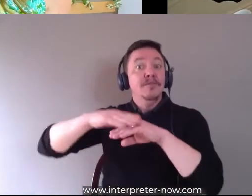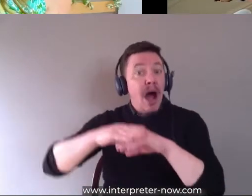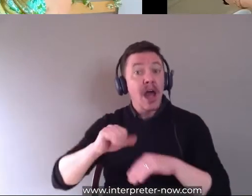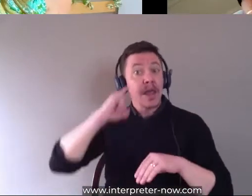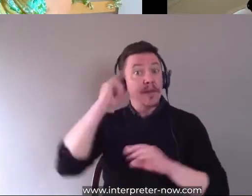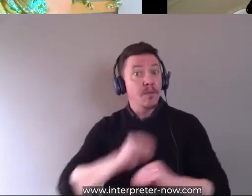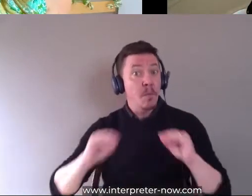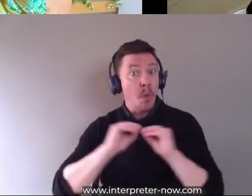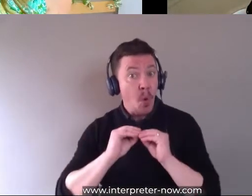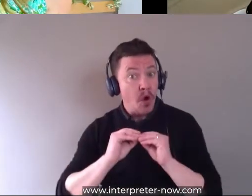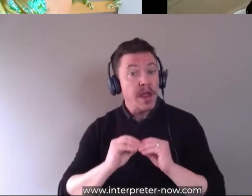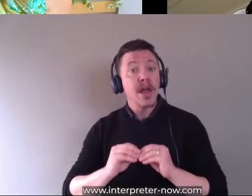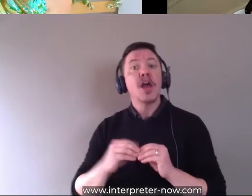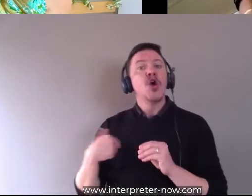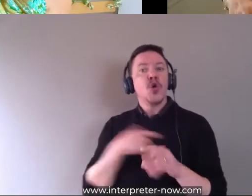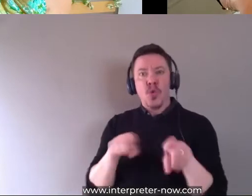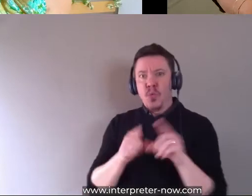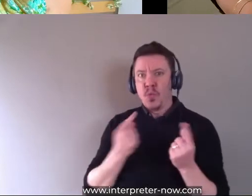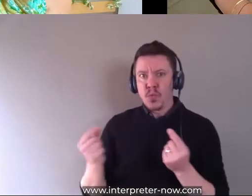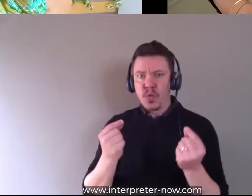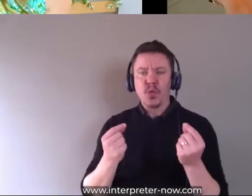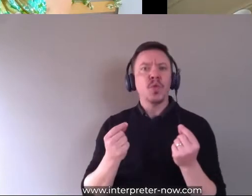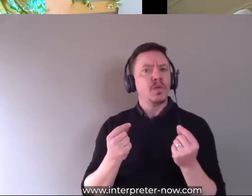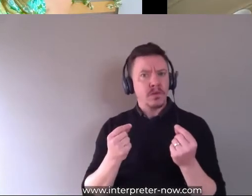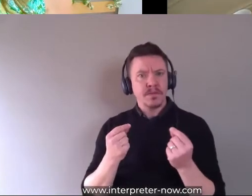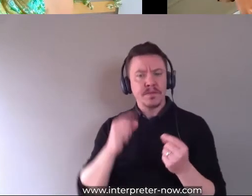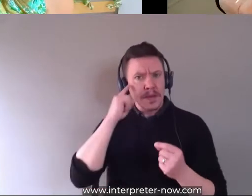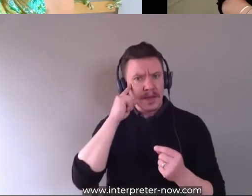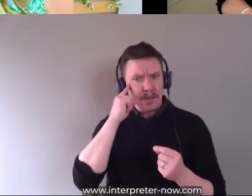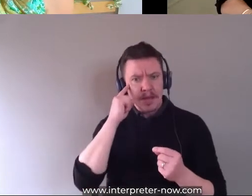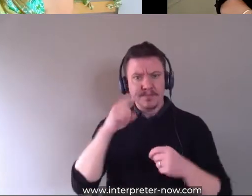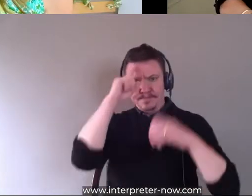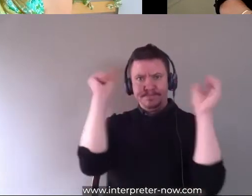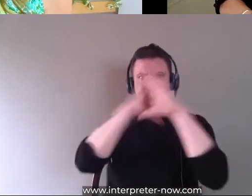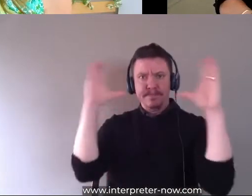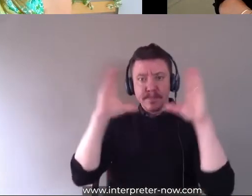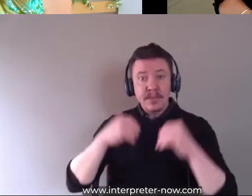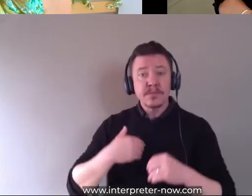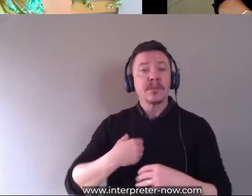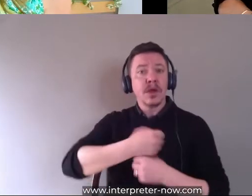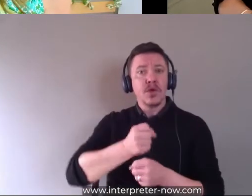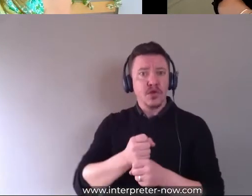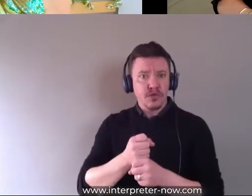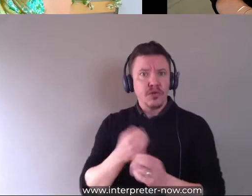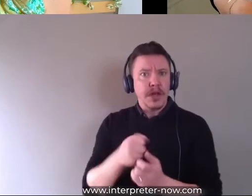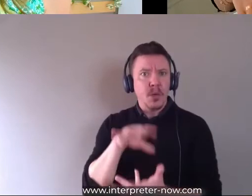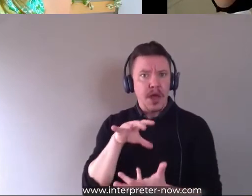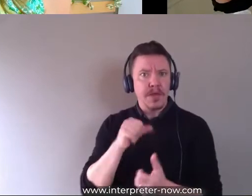further, something else that we do as we think about that stack of creating